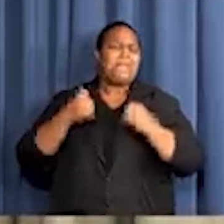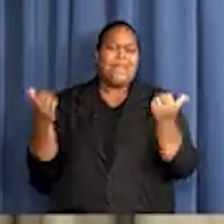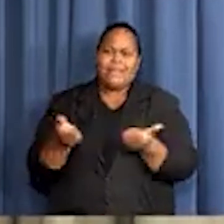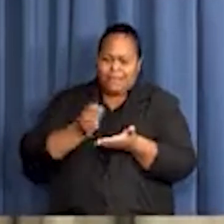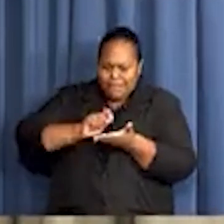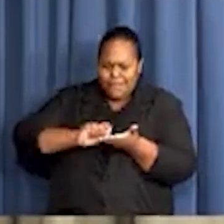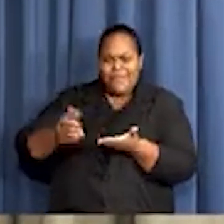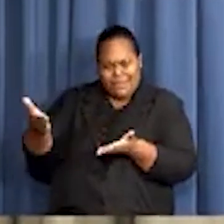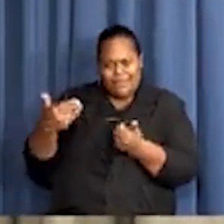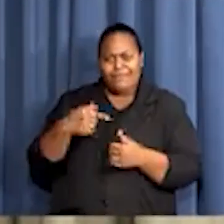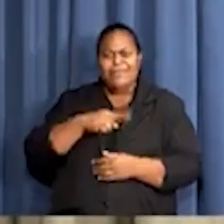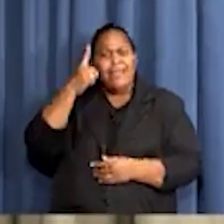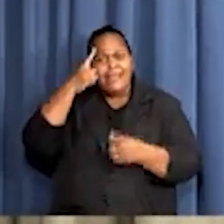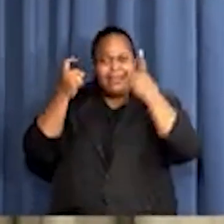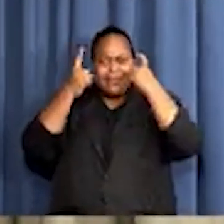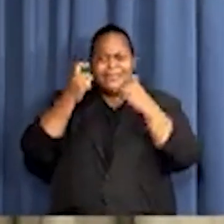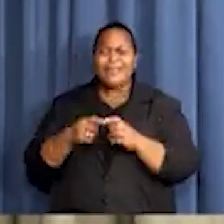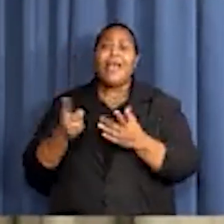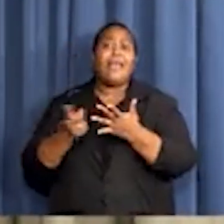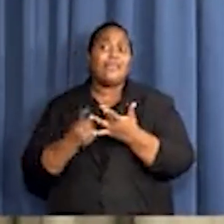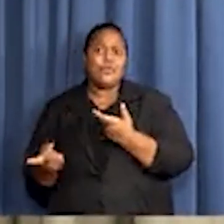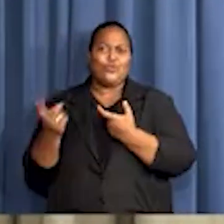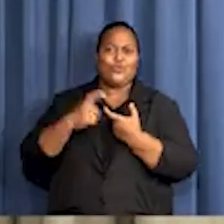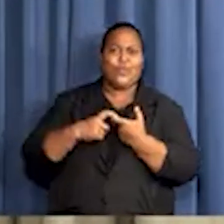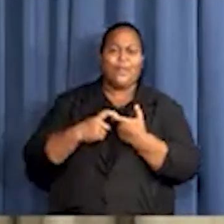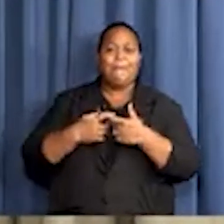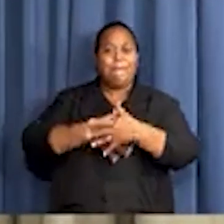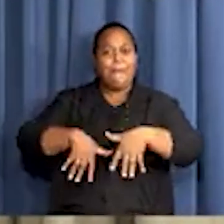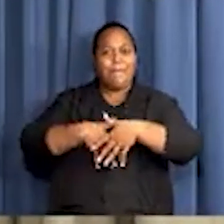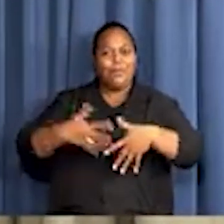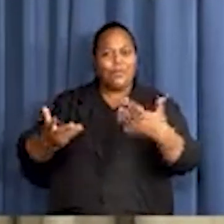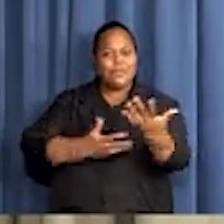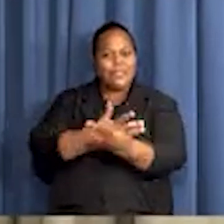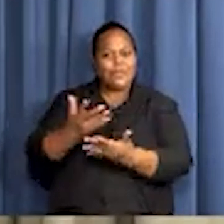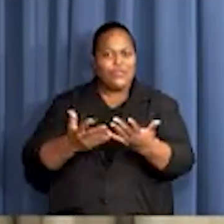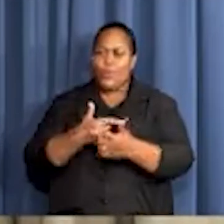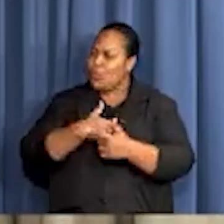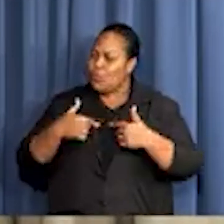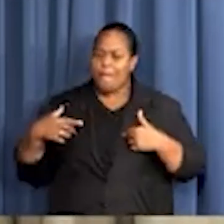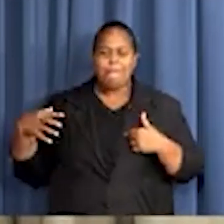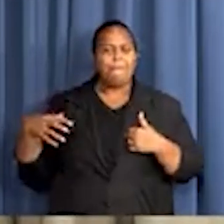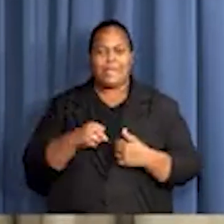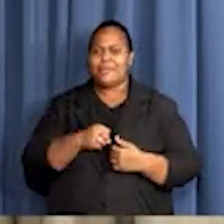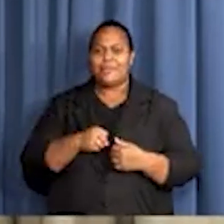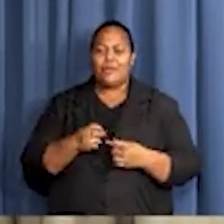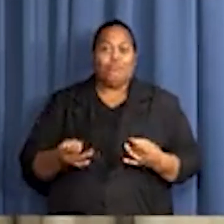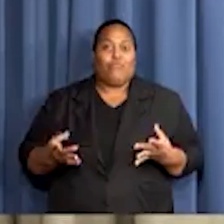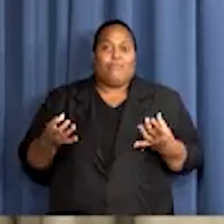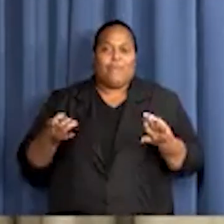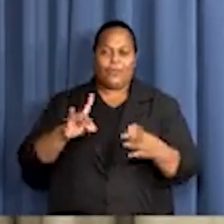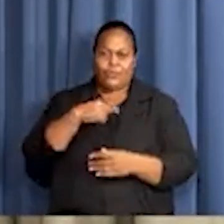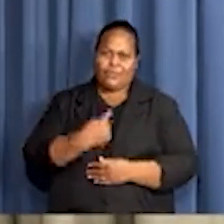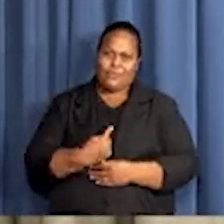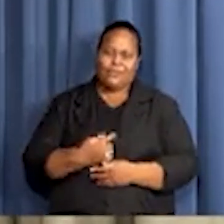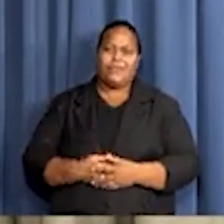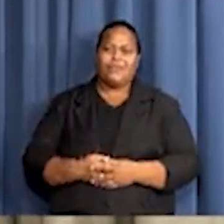in with their ideas. Others have joined in public consultations. We must brace and prepare ourselves for